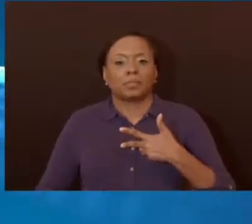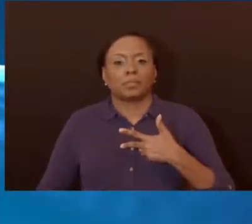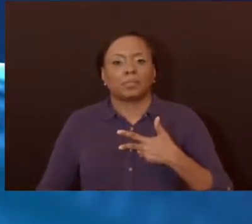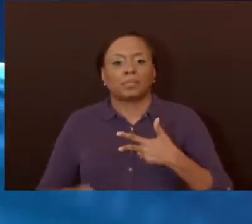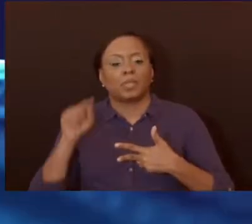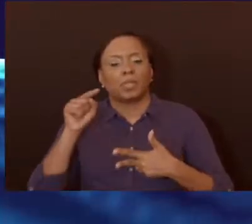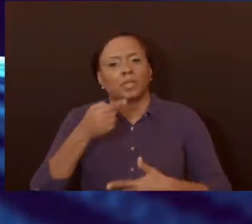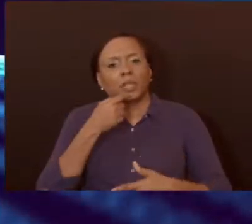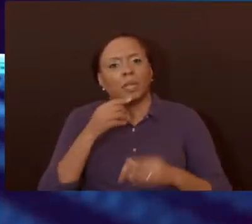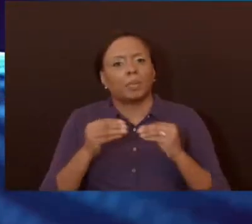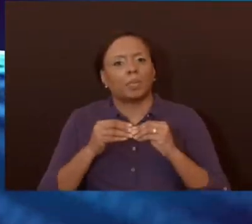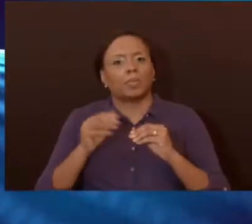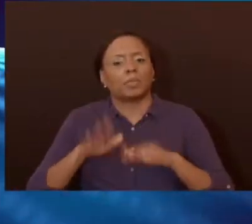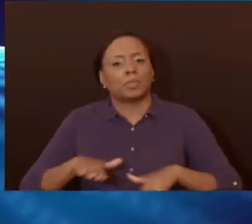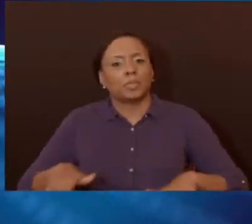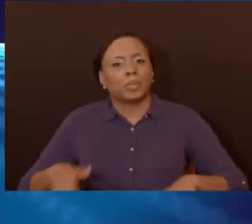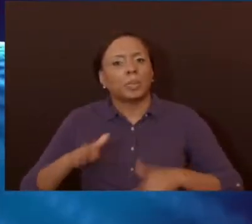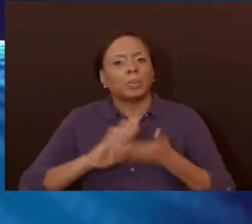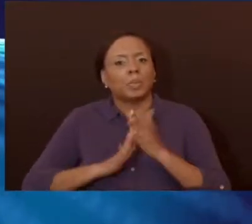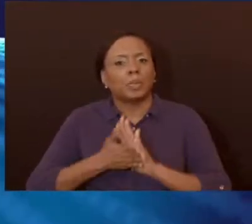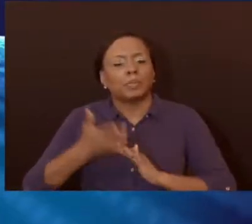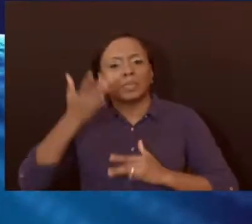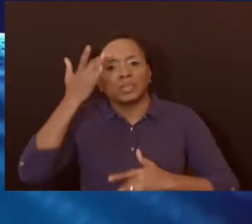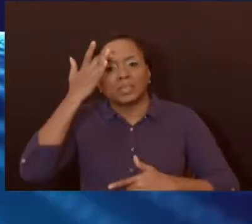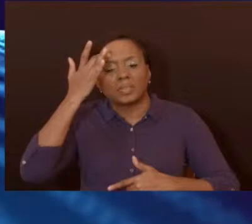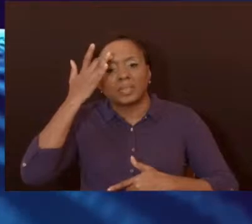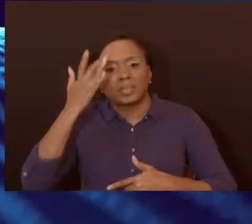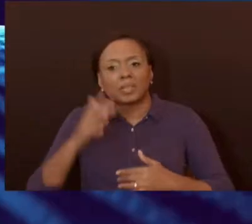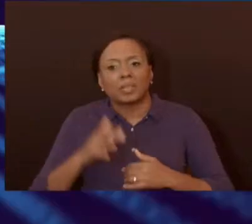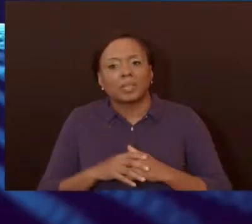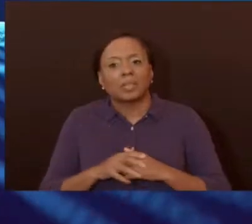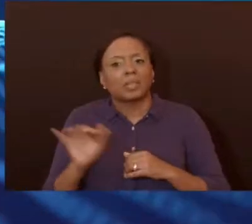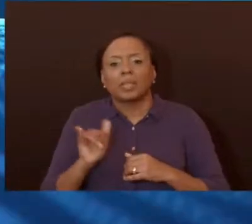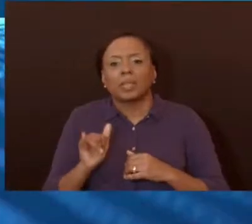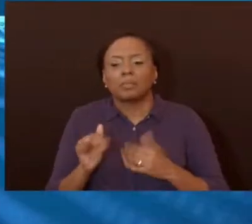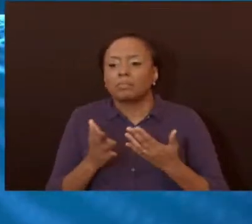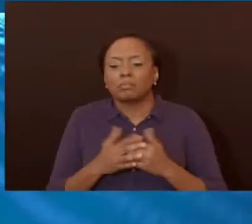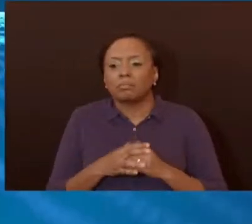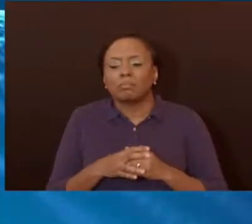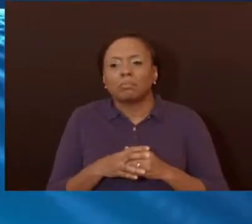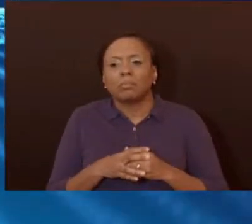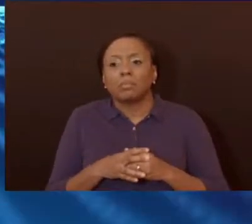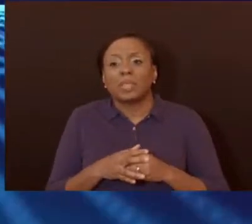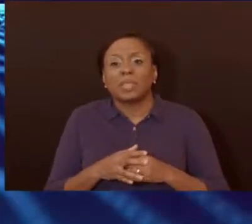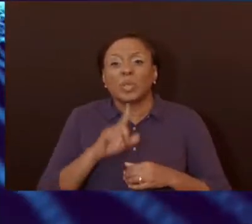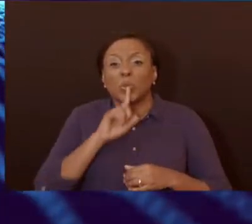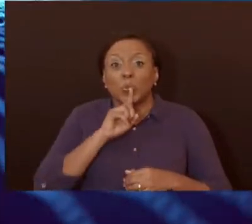are becoming ill. Can you speak to the condition of these children?